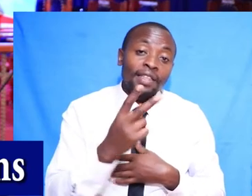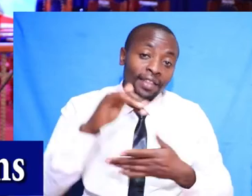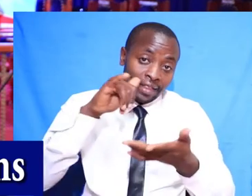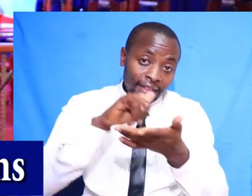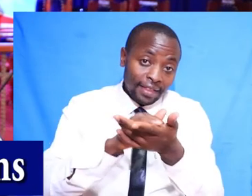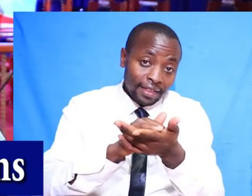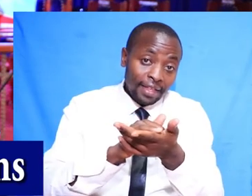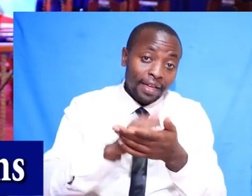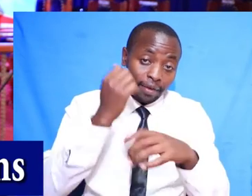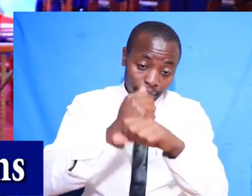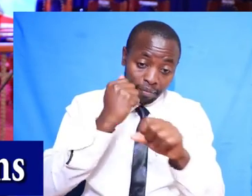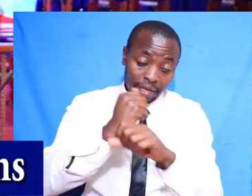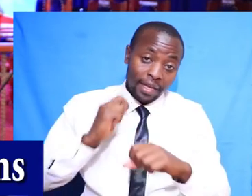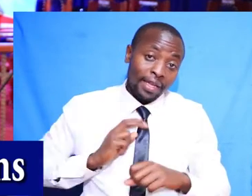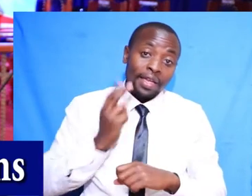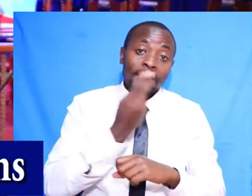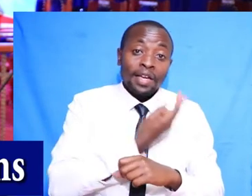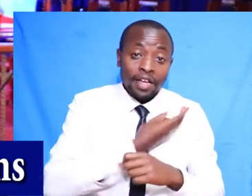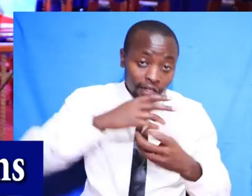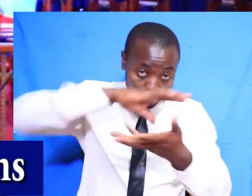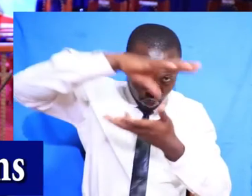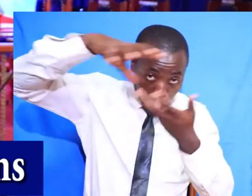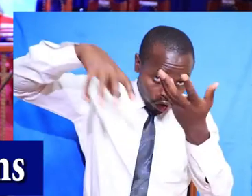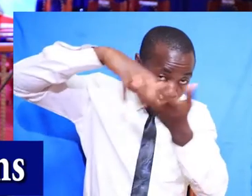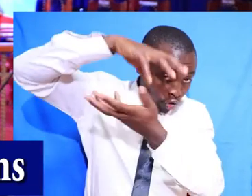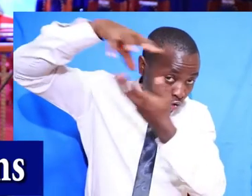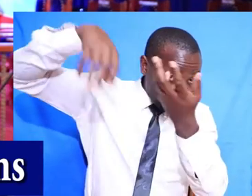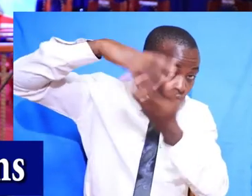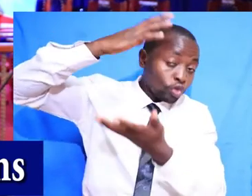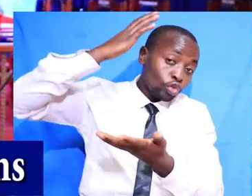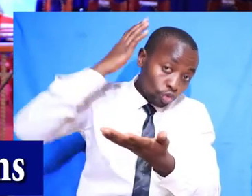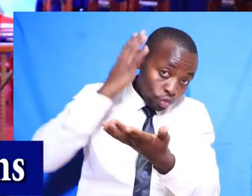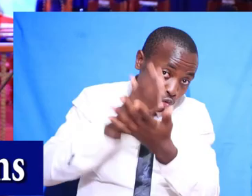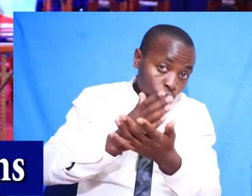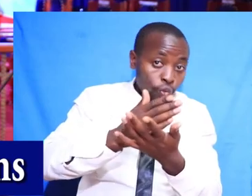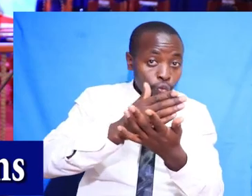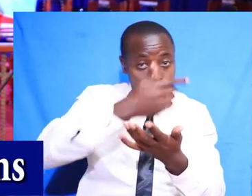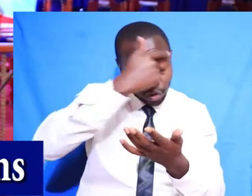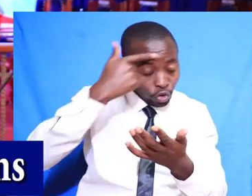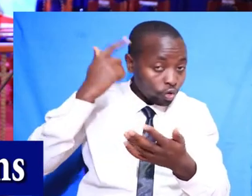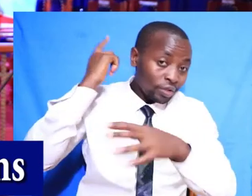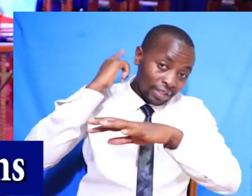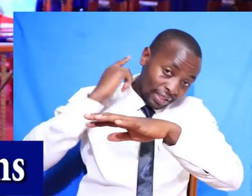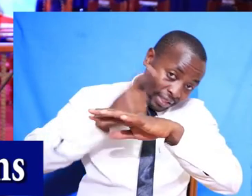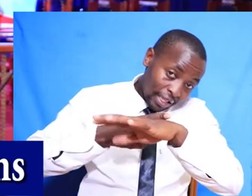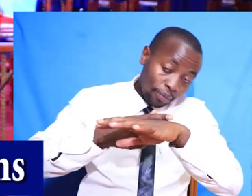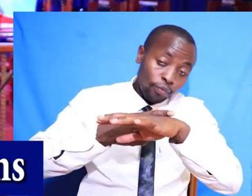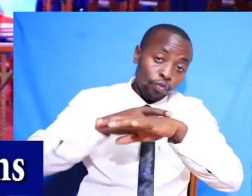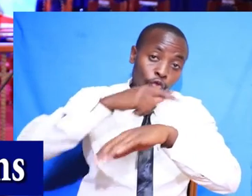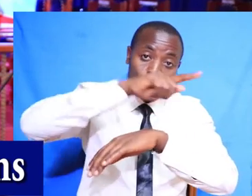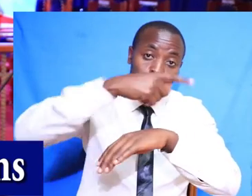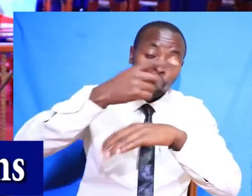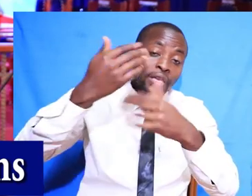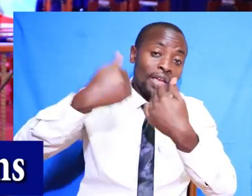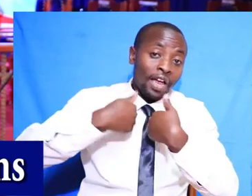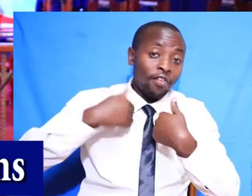that convince and confuse us. Because whenever we have a sense